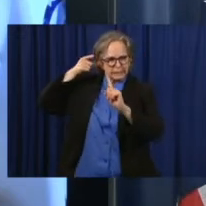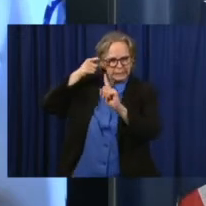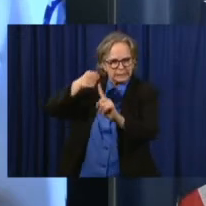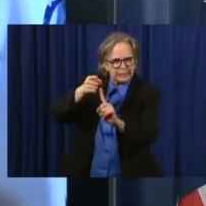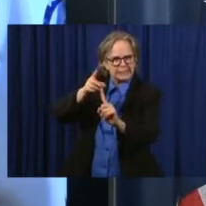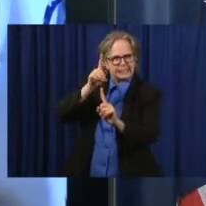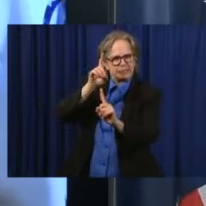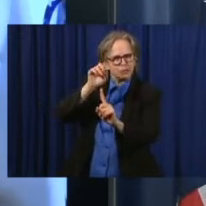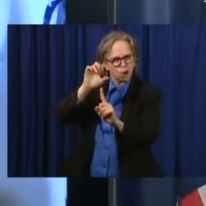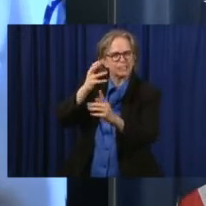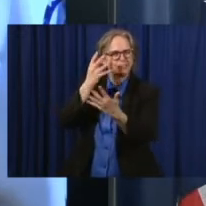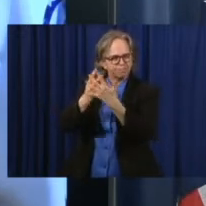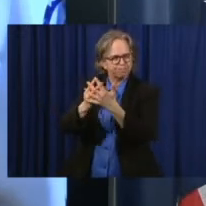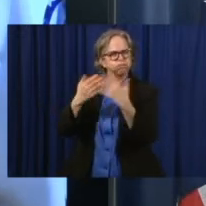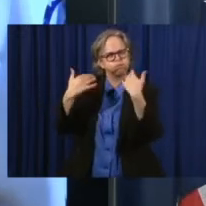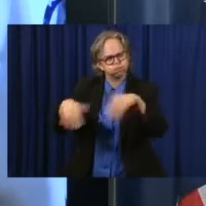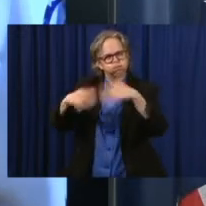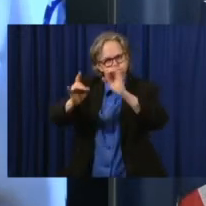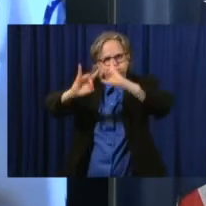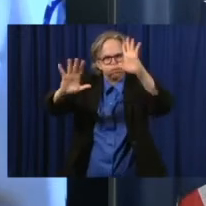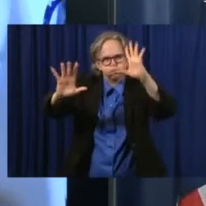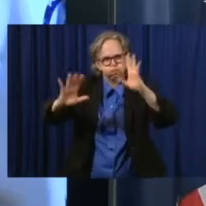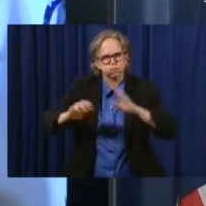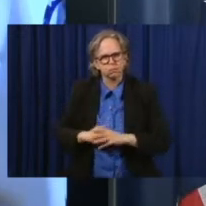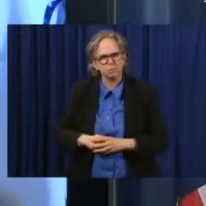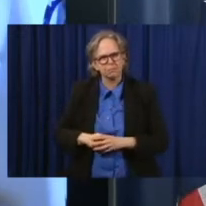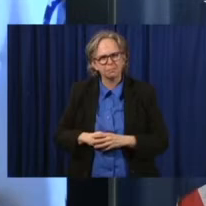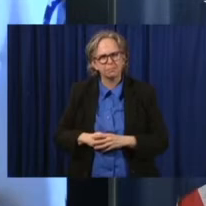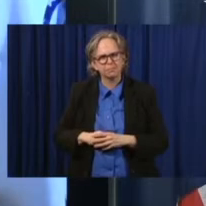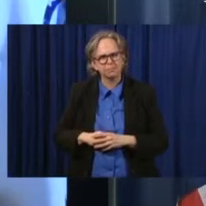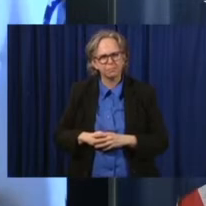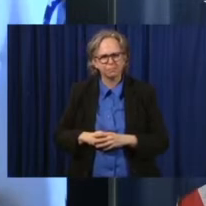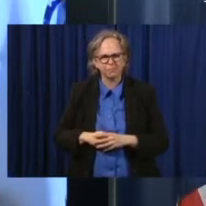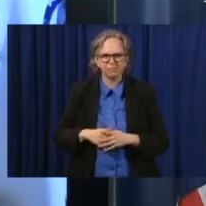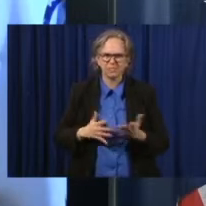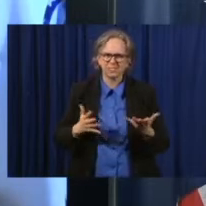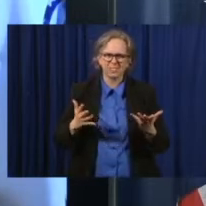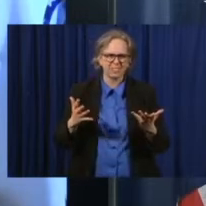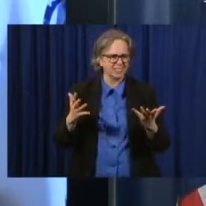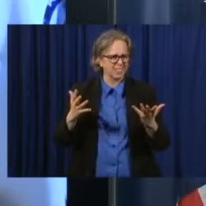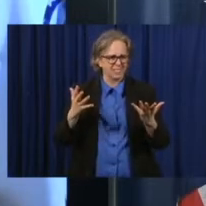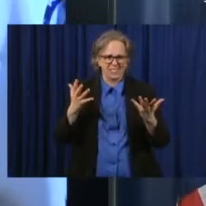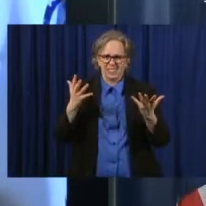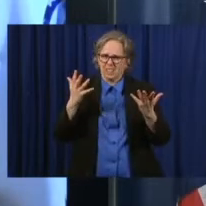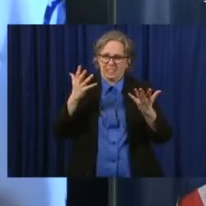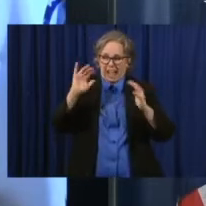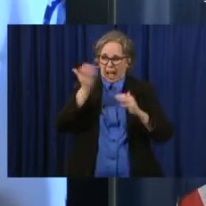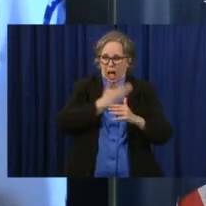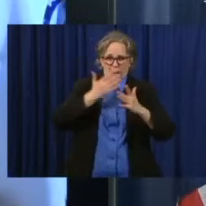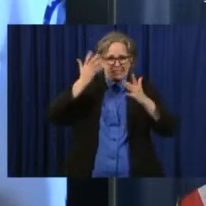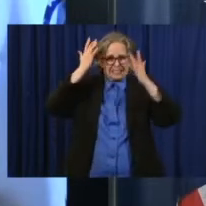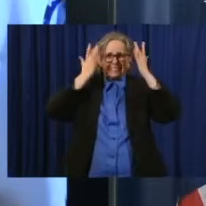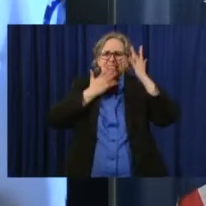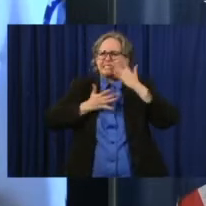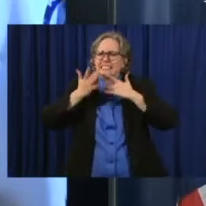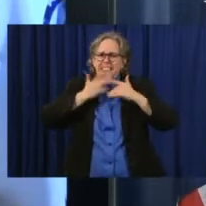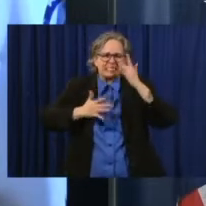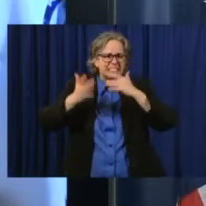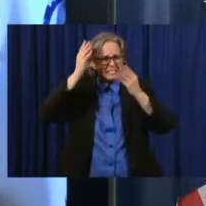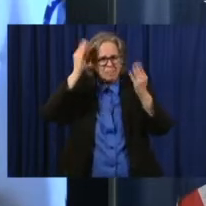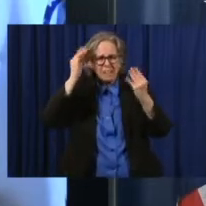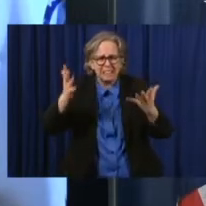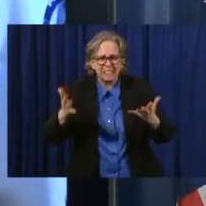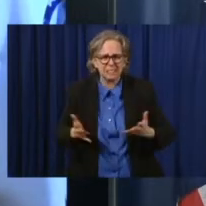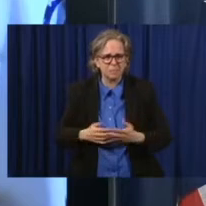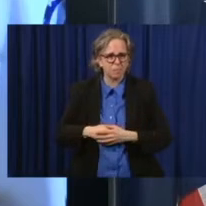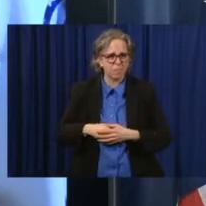So armed with all this knowledge, what should we be doing? Well, we should be treating people, and that's what